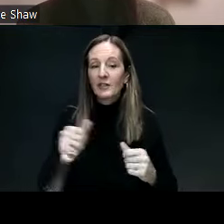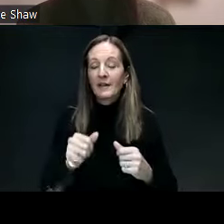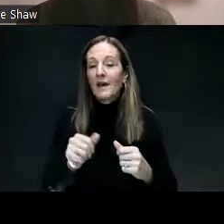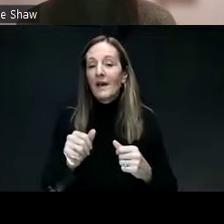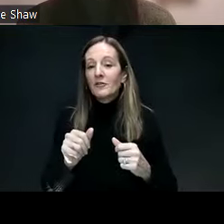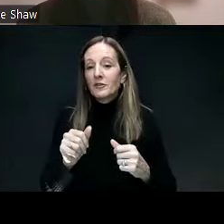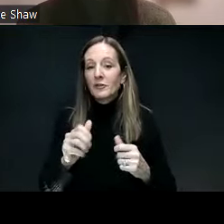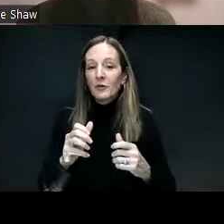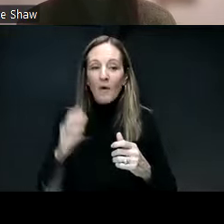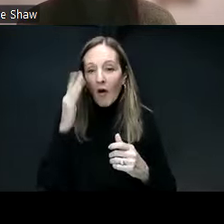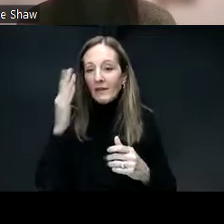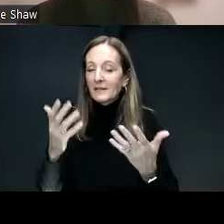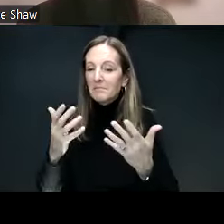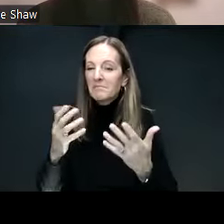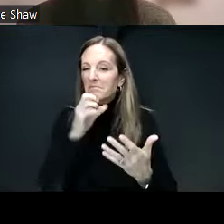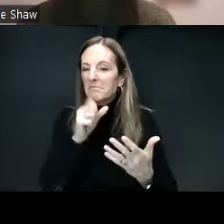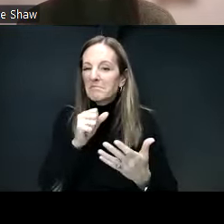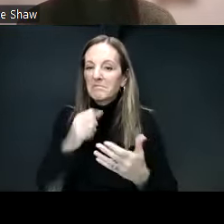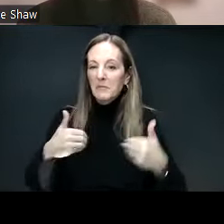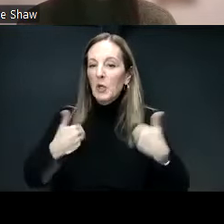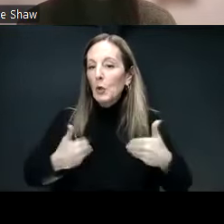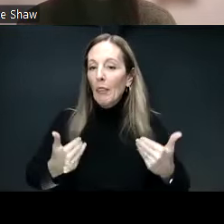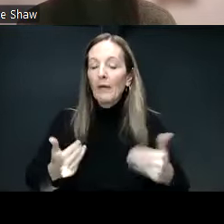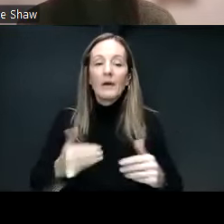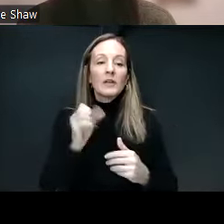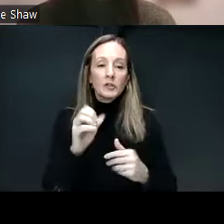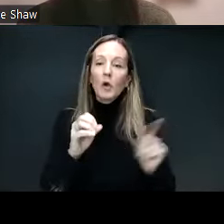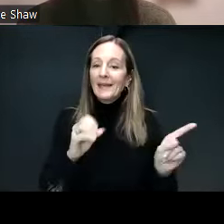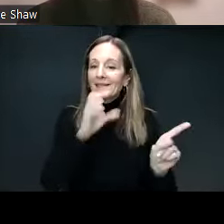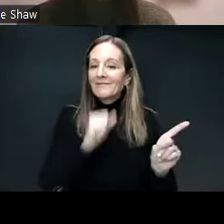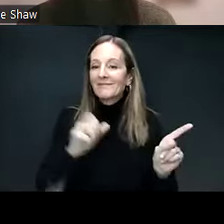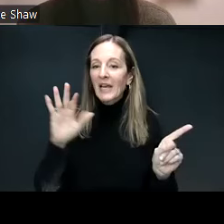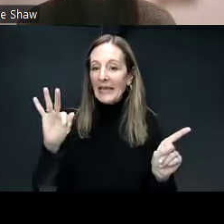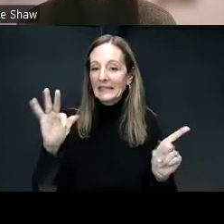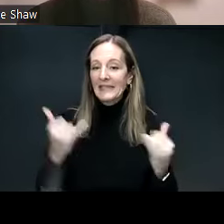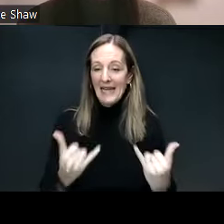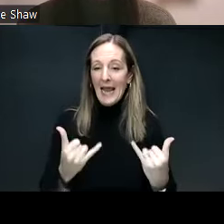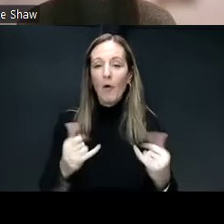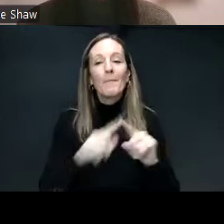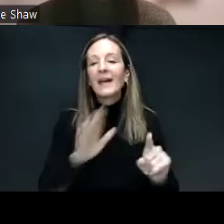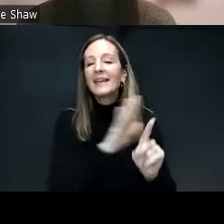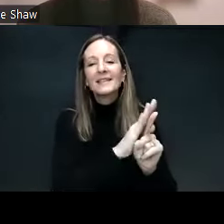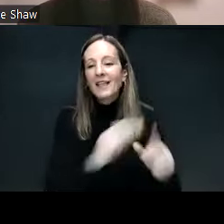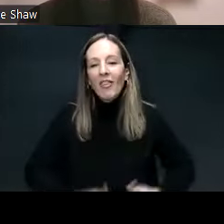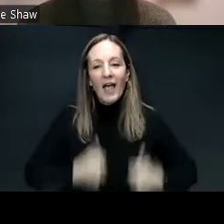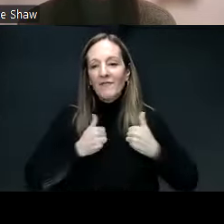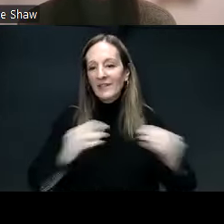now and doing really well. But again, a lot of his life has sort of inspired us as a team. And on the right is Dr.